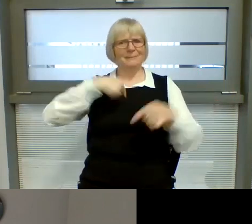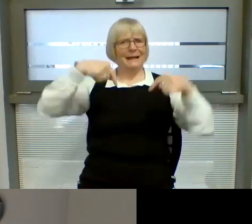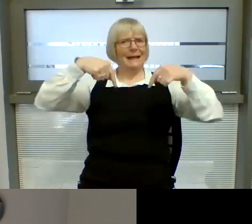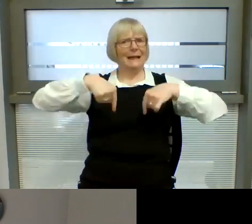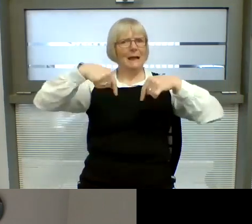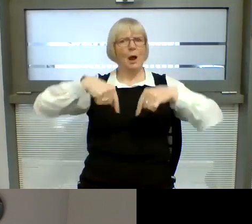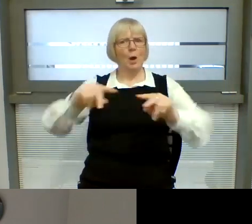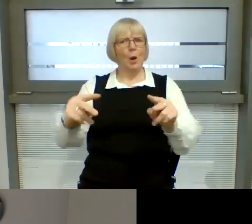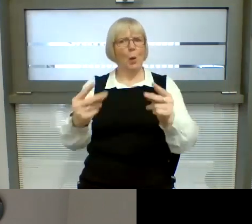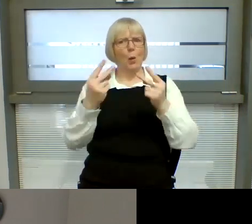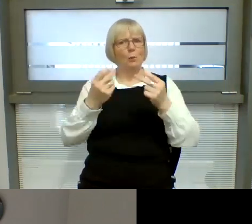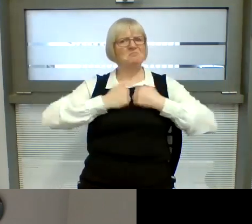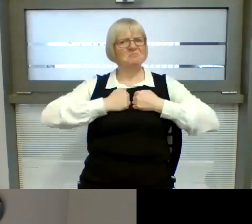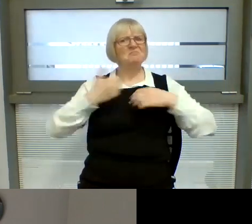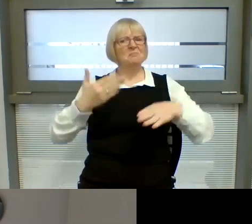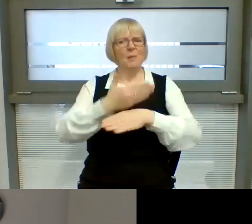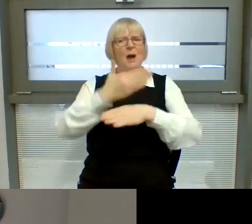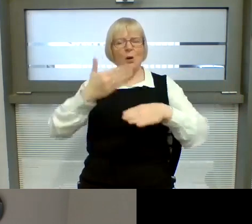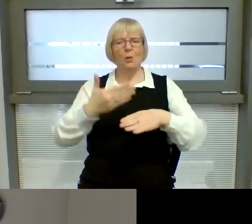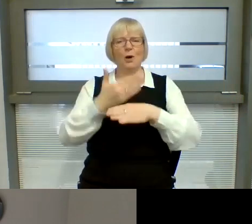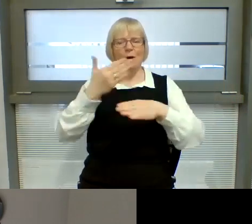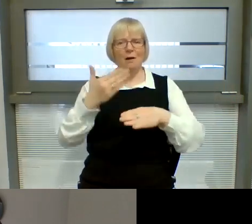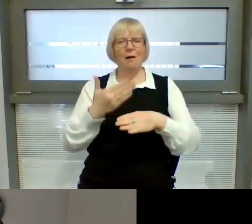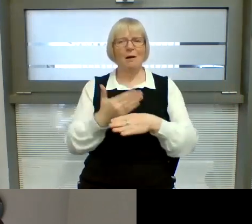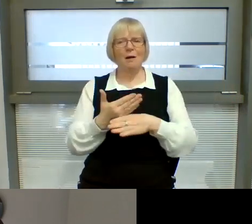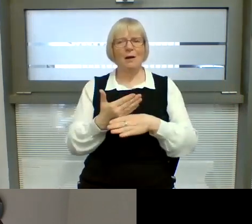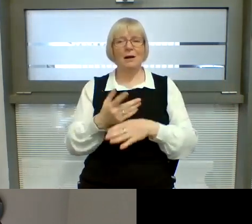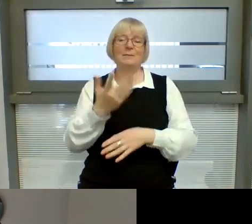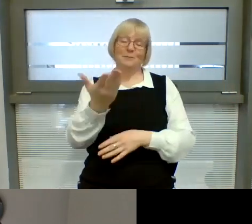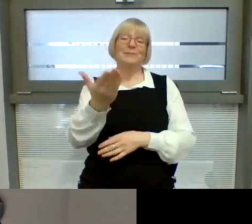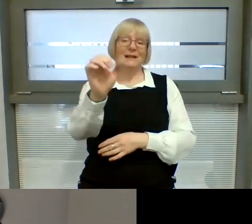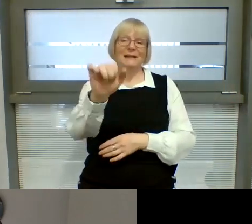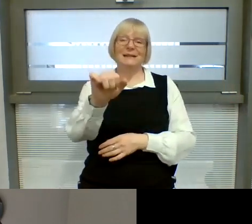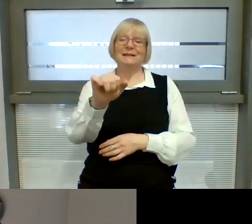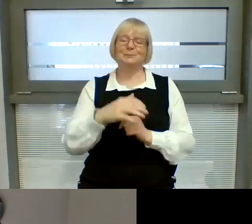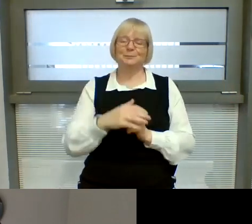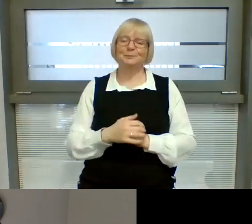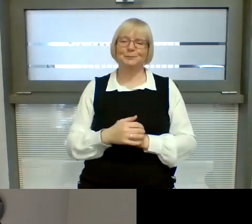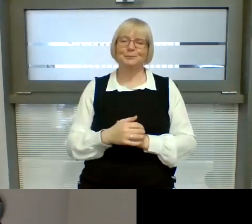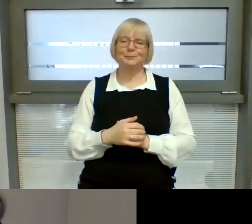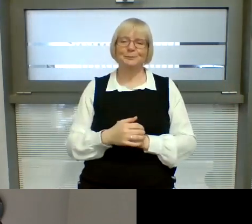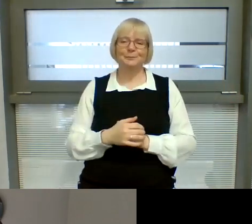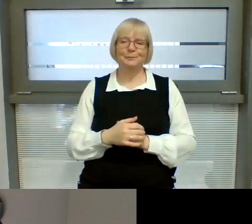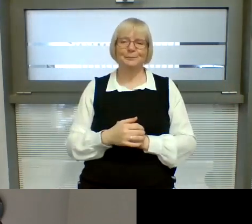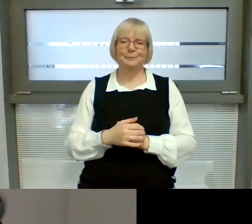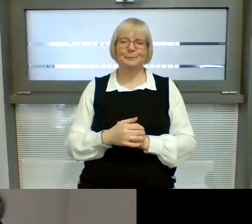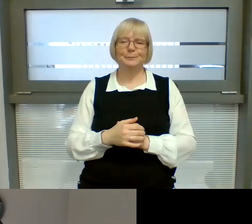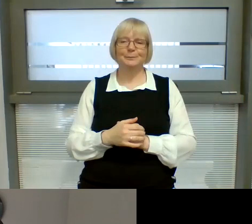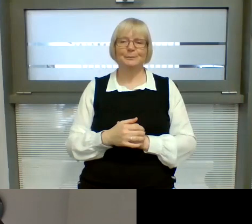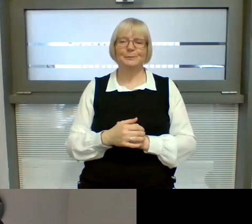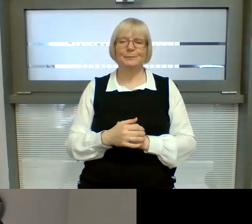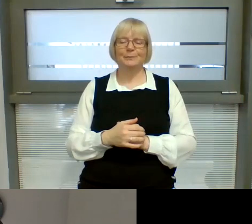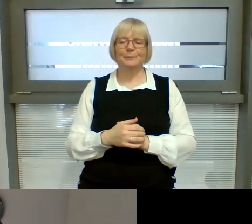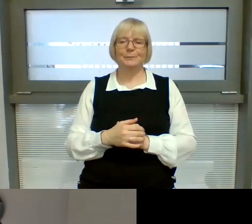my work. This is what I'm doing. Yeah. It's very much. You get